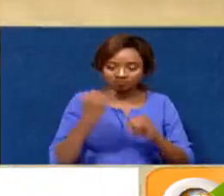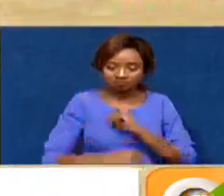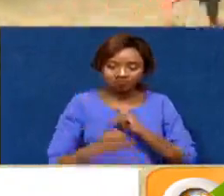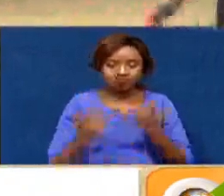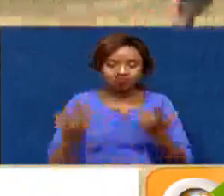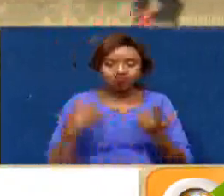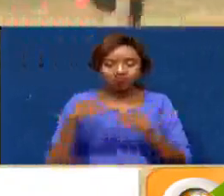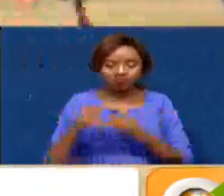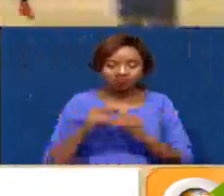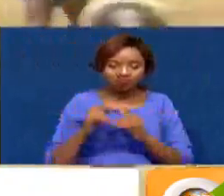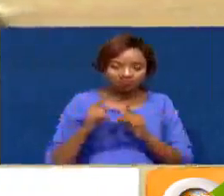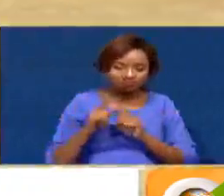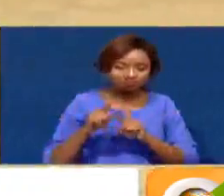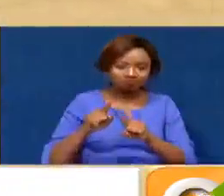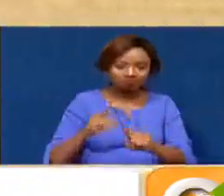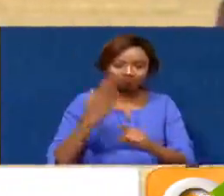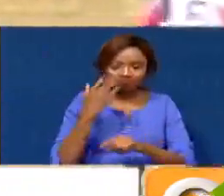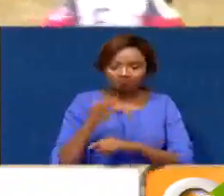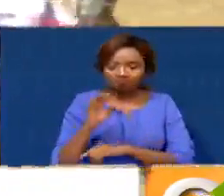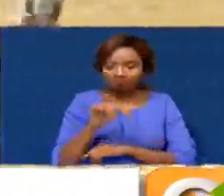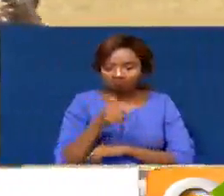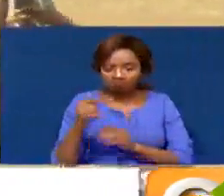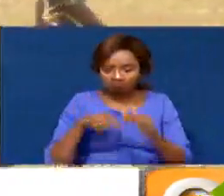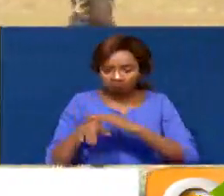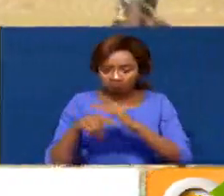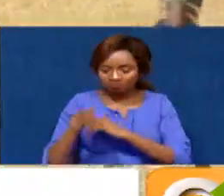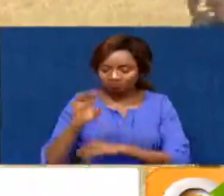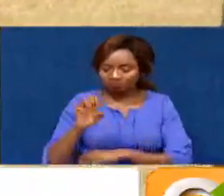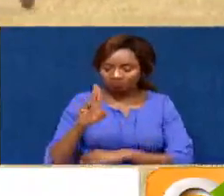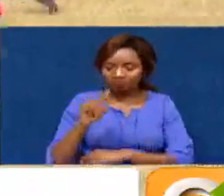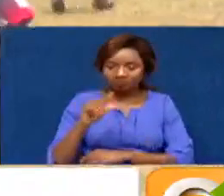traffic as Eugene Sirma scored a brace of tries with Eliakim Kichoi and Bob